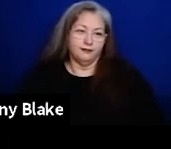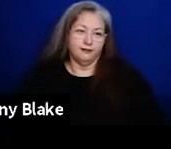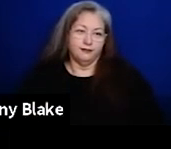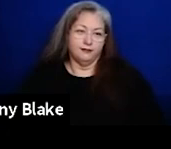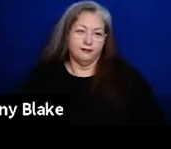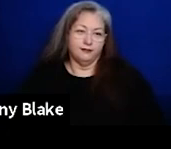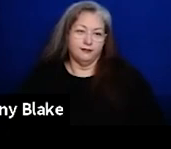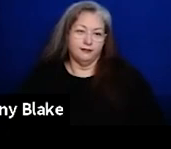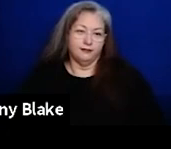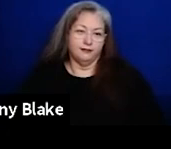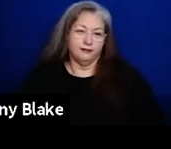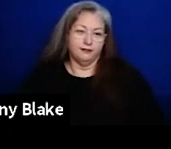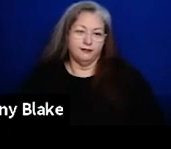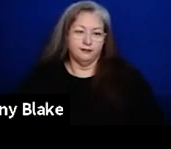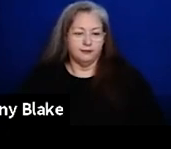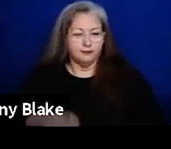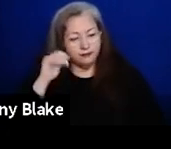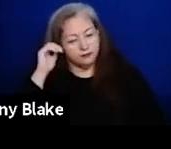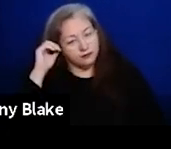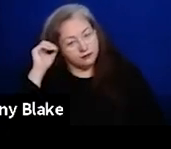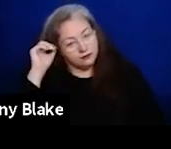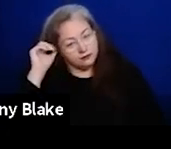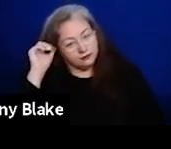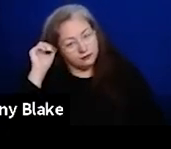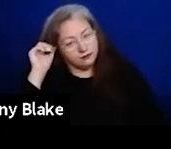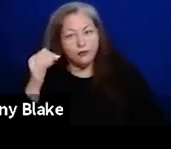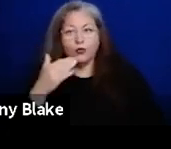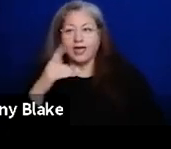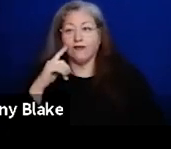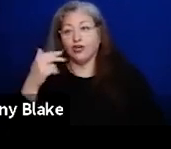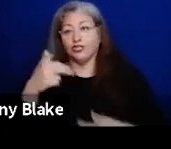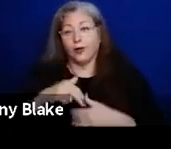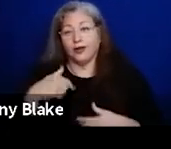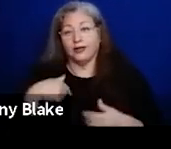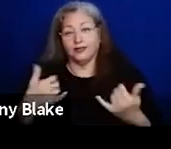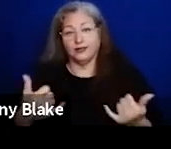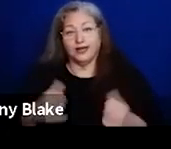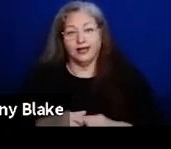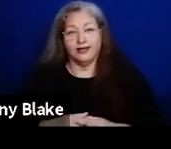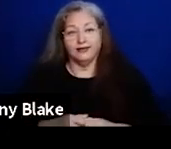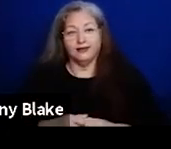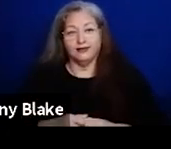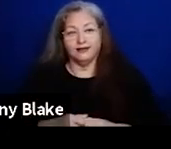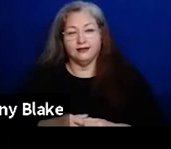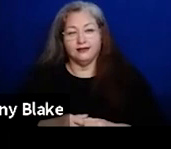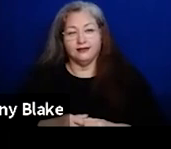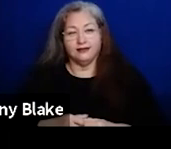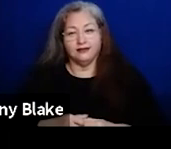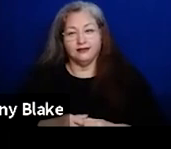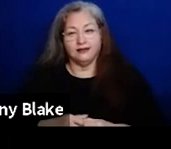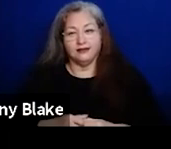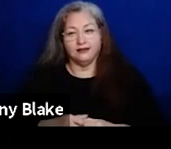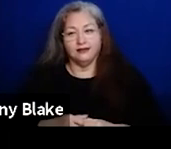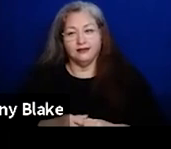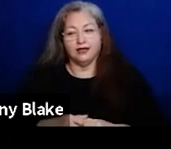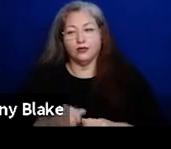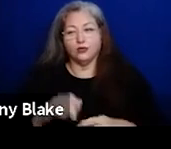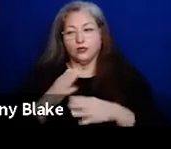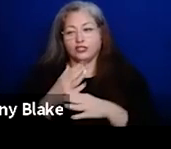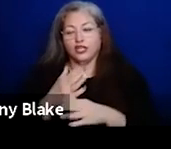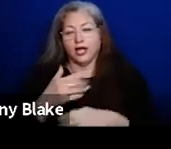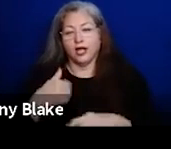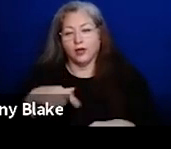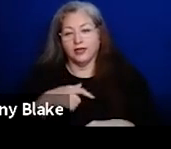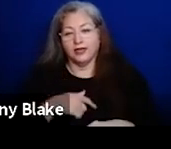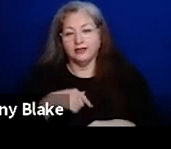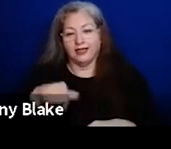here. We thank you for joining us today. And to share with us